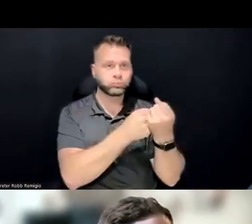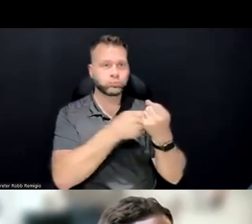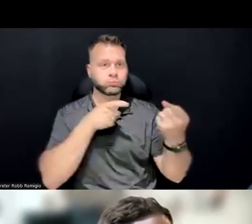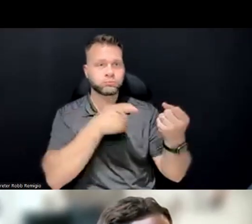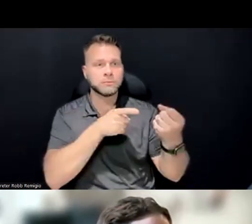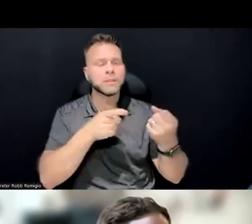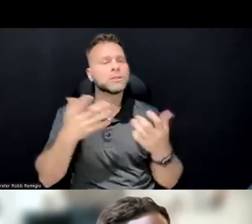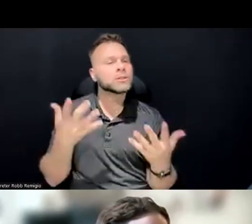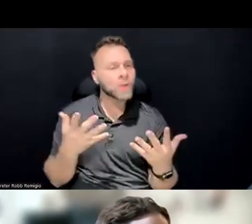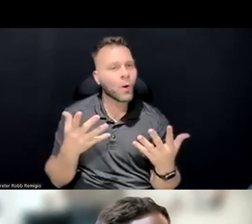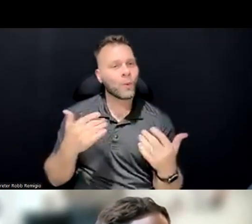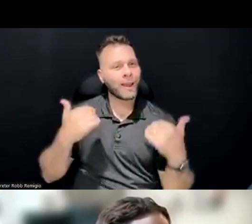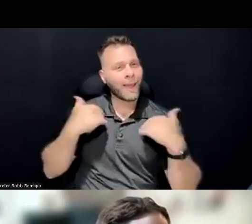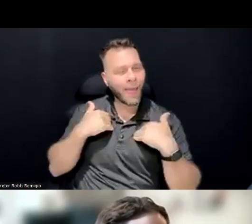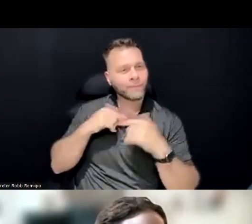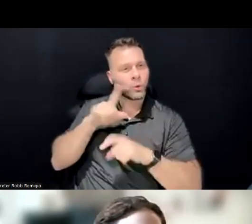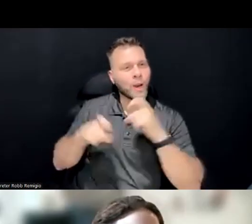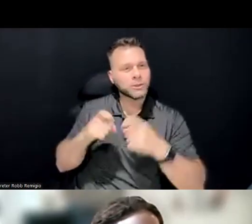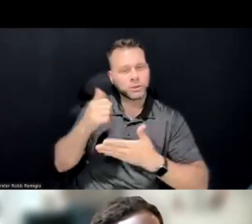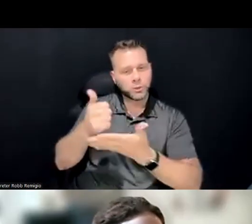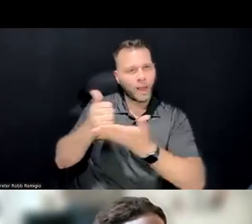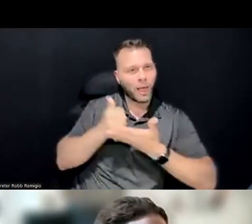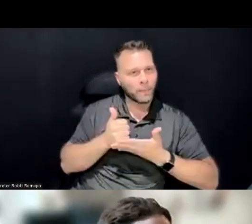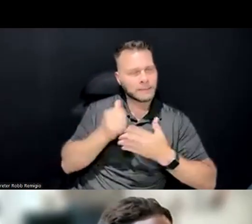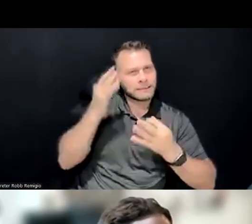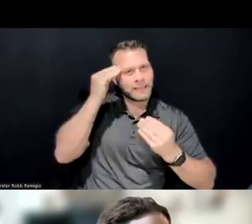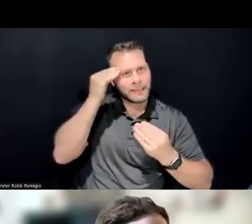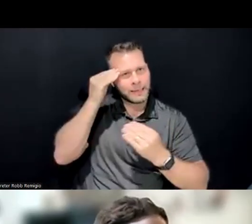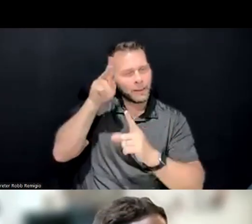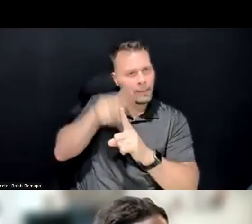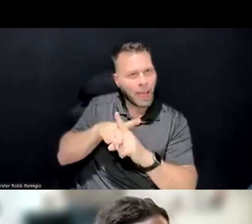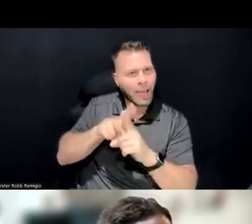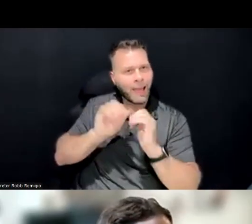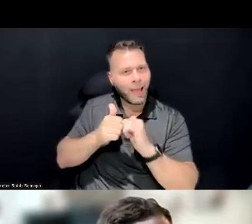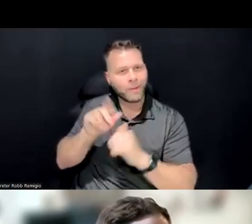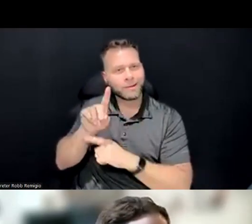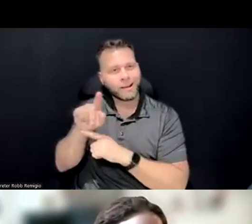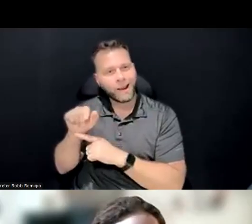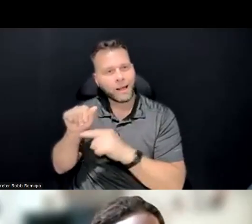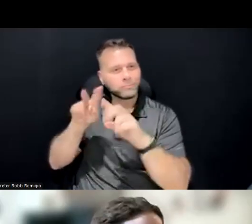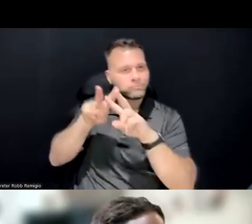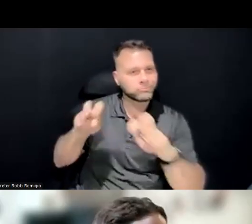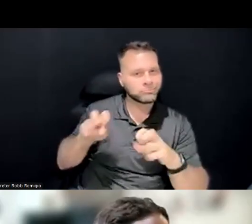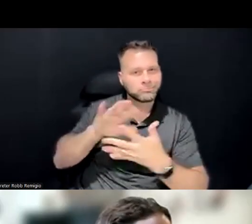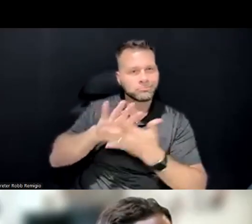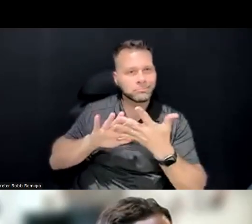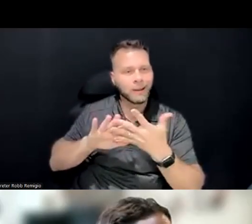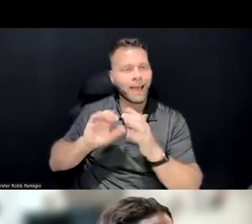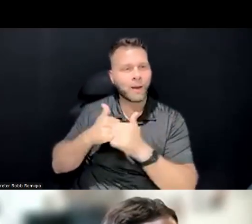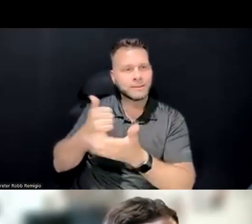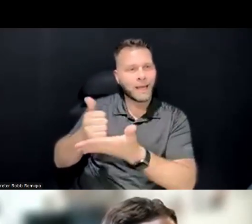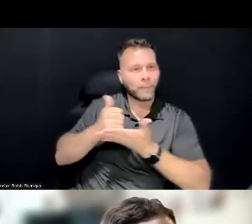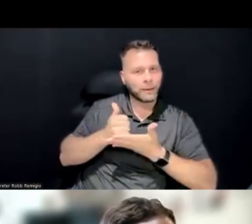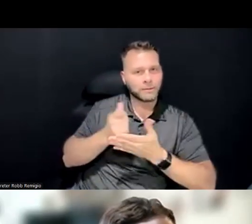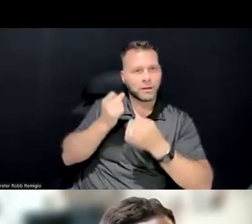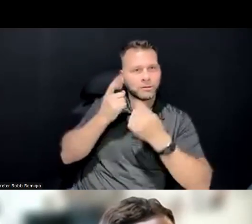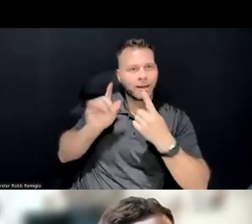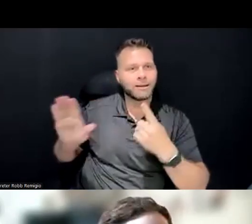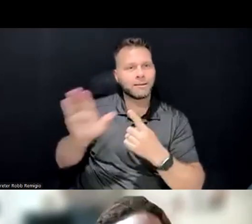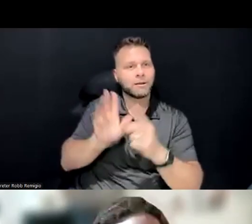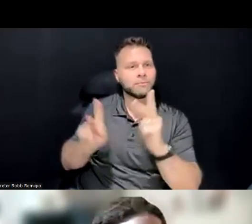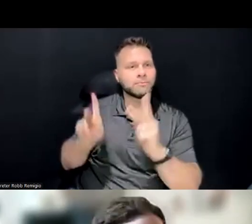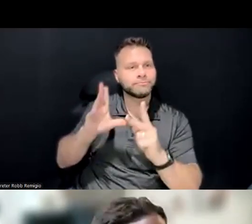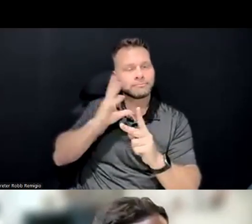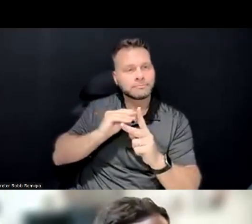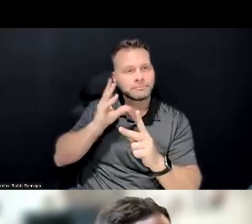that we used to kind of think through the different ways that the qualitative and survey data were shining light on experiences